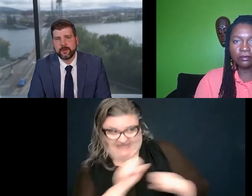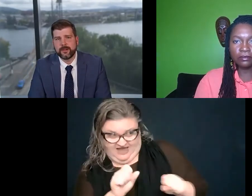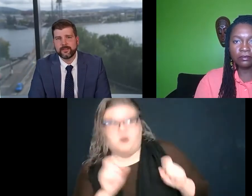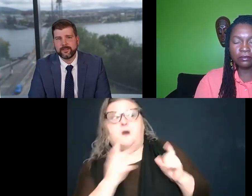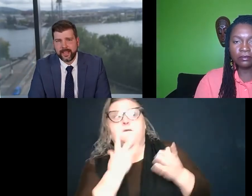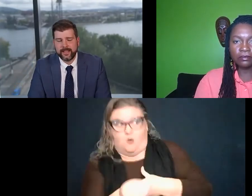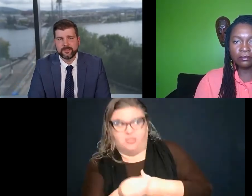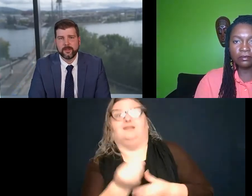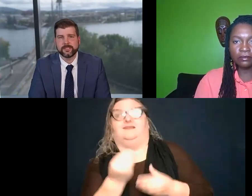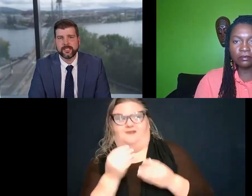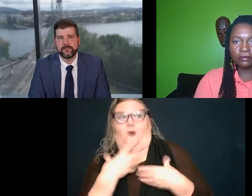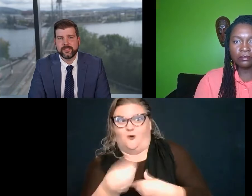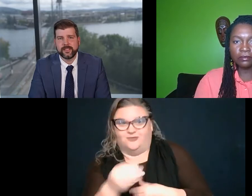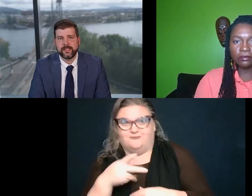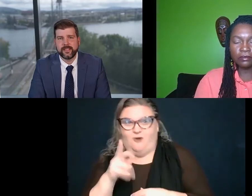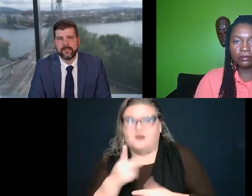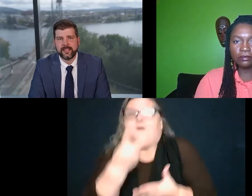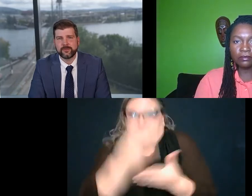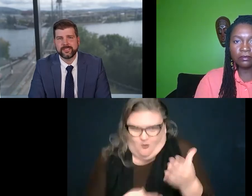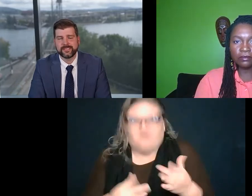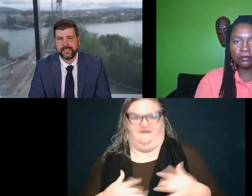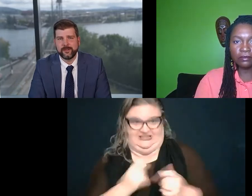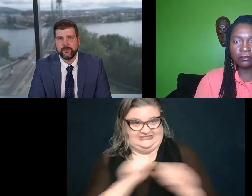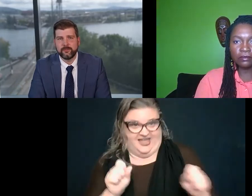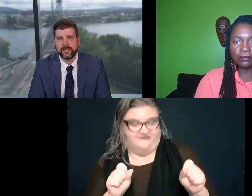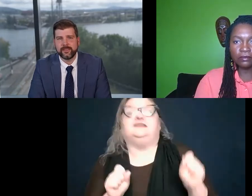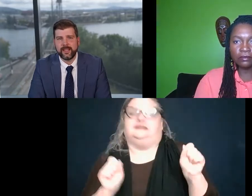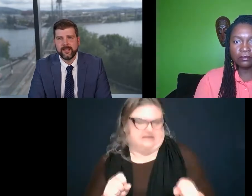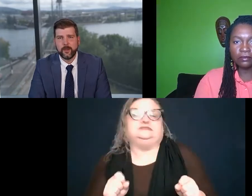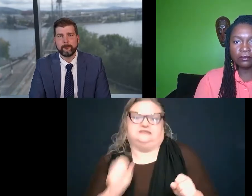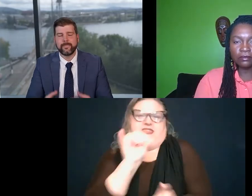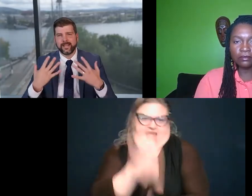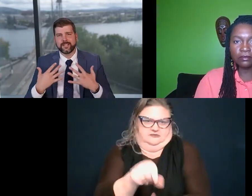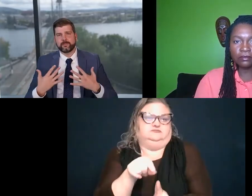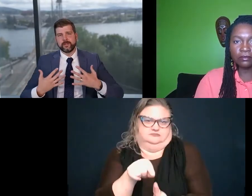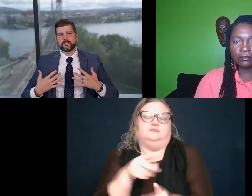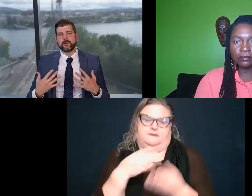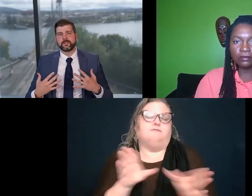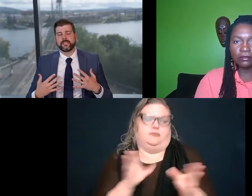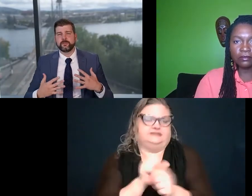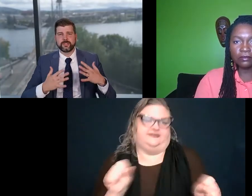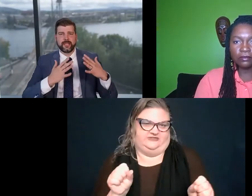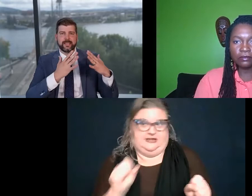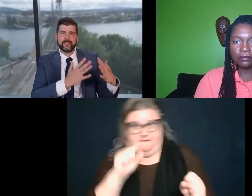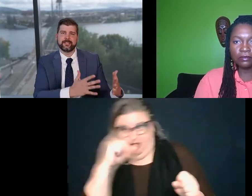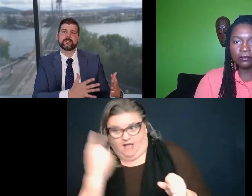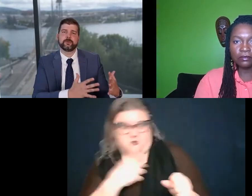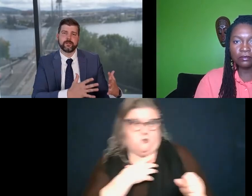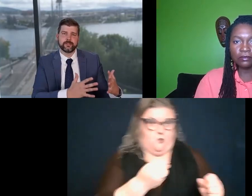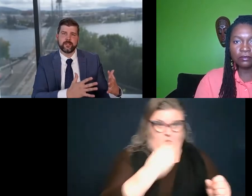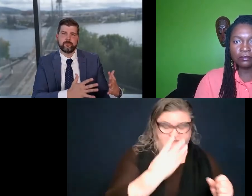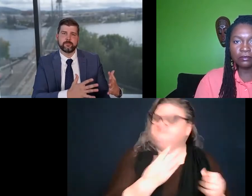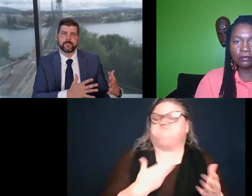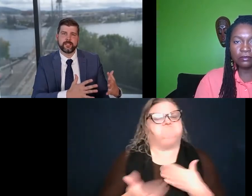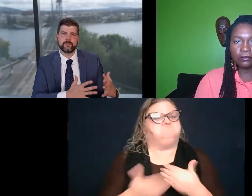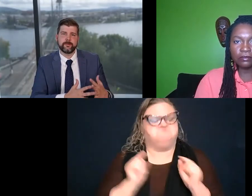kids to the park, that is public safety. And that's really stayed with me, that my experience of public safety was not his